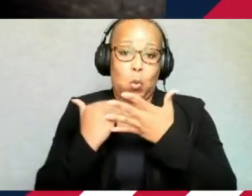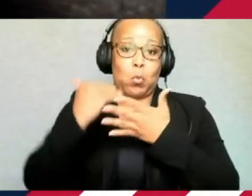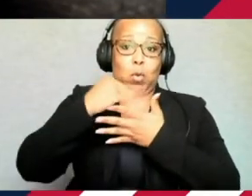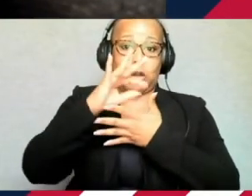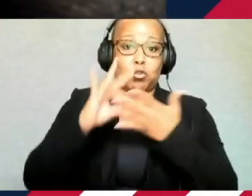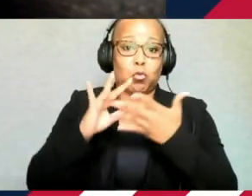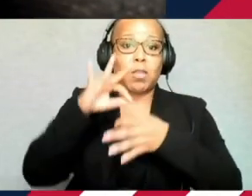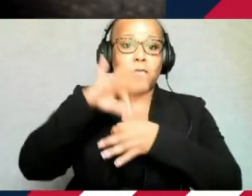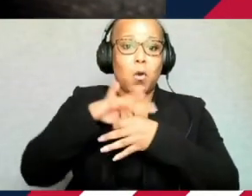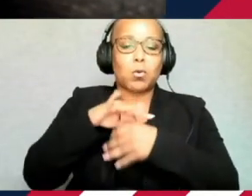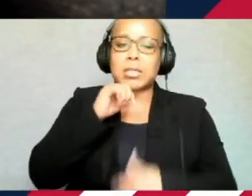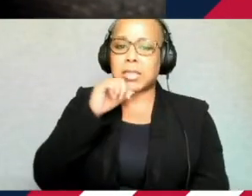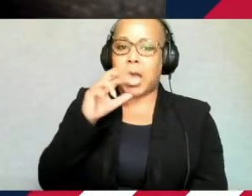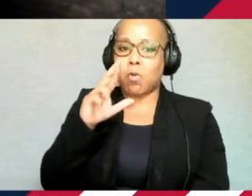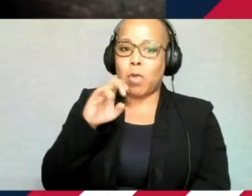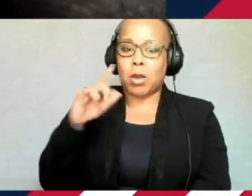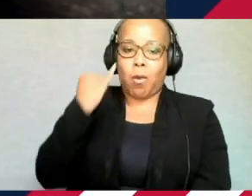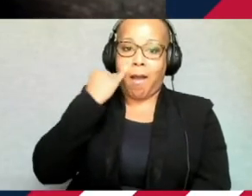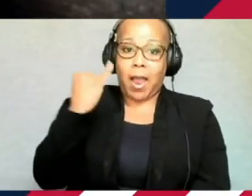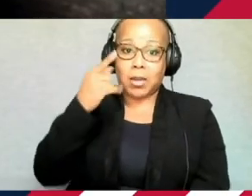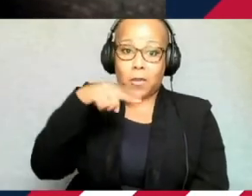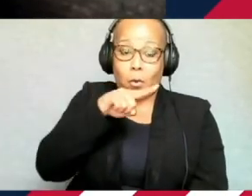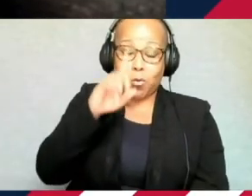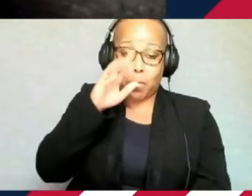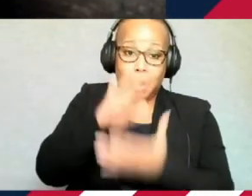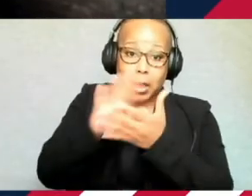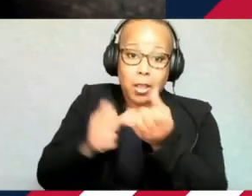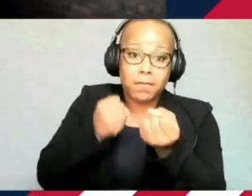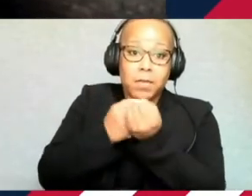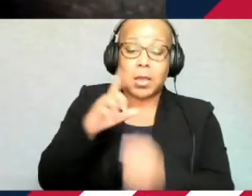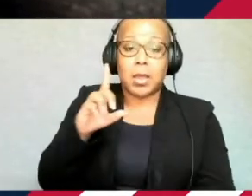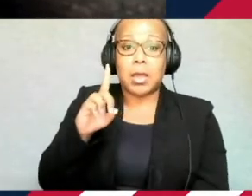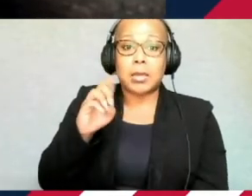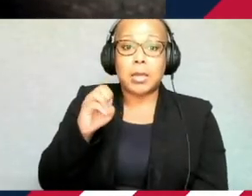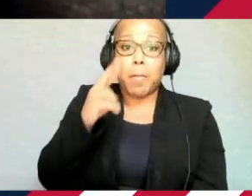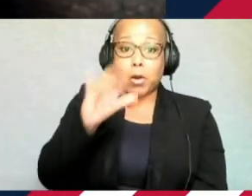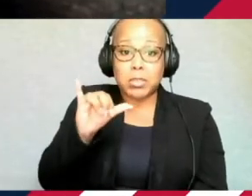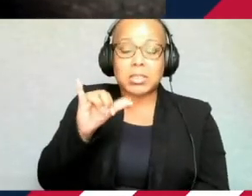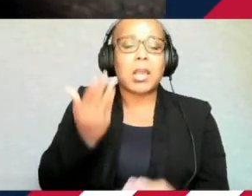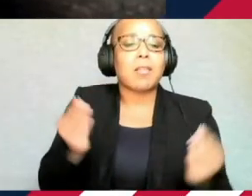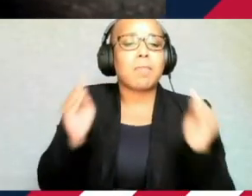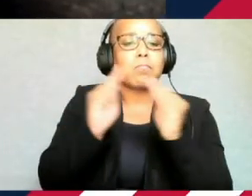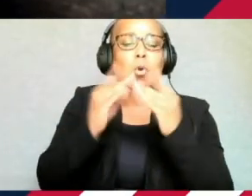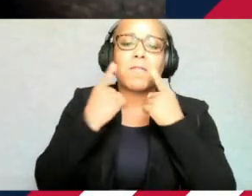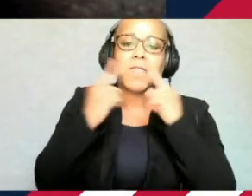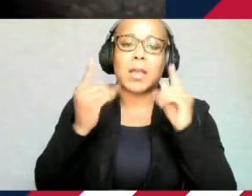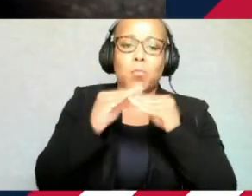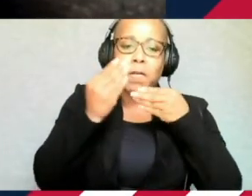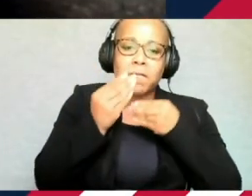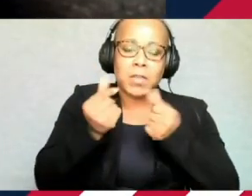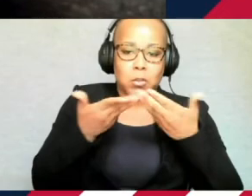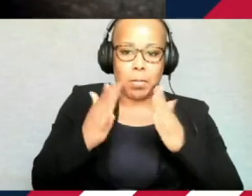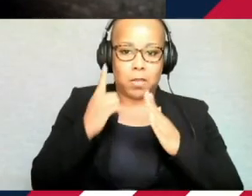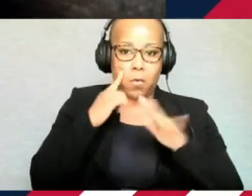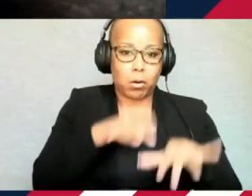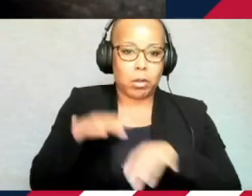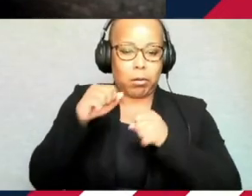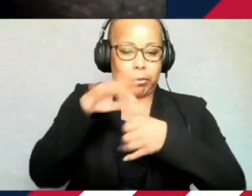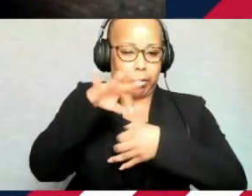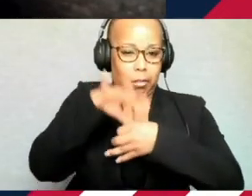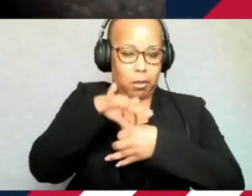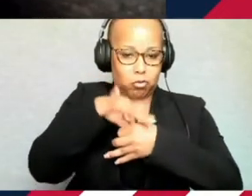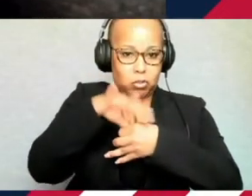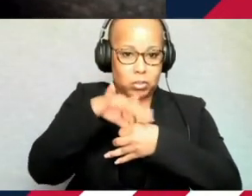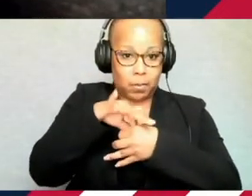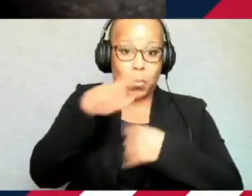radical idea for anyone who believes in democracy. It is simply a more effective and efficient means of conducting elections when